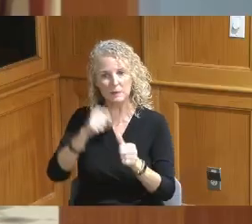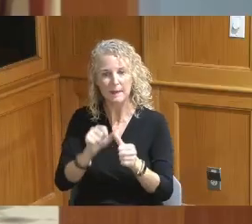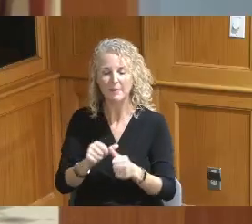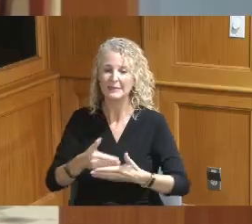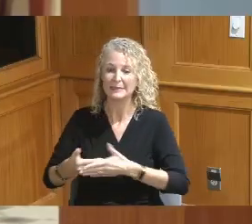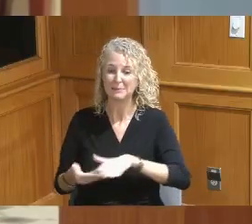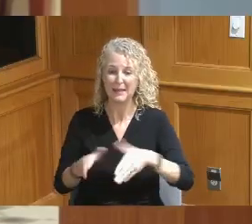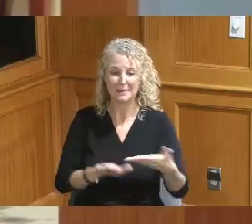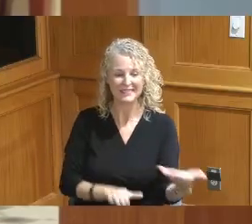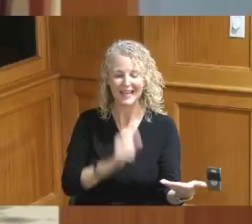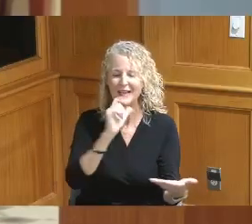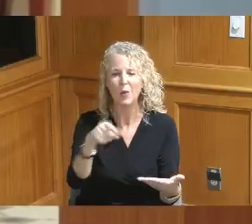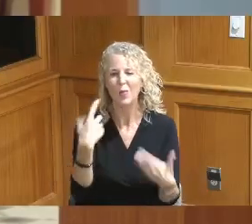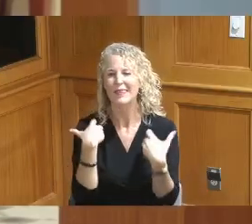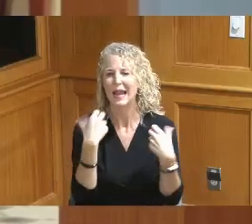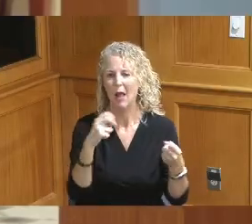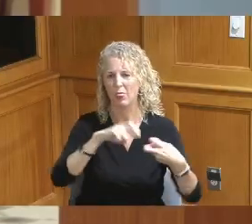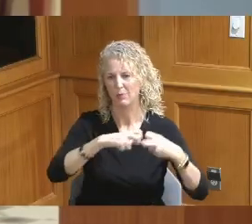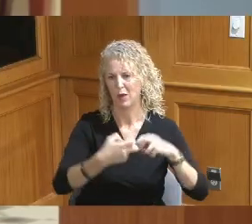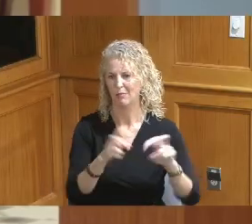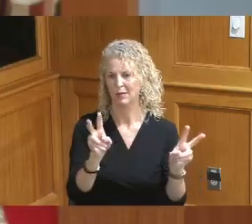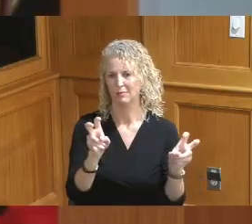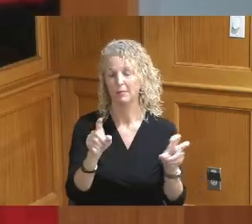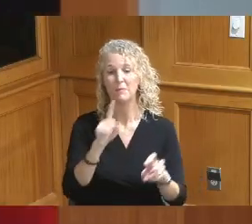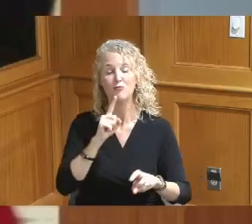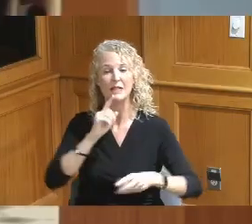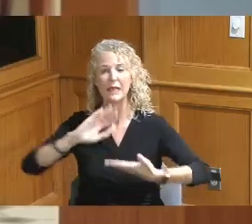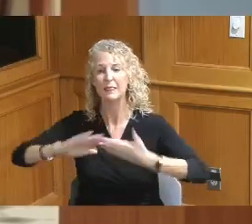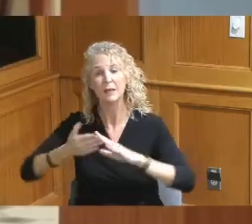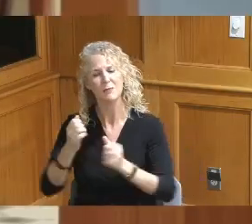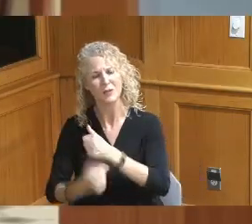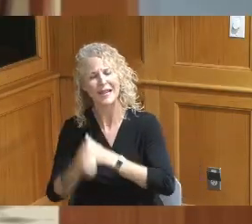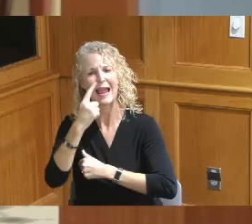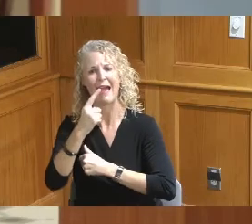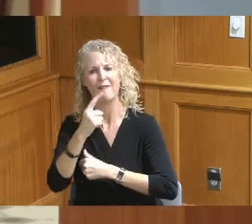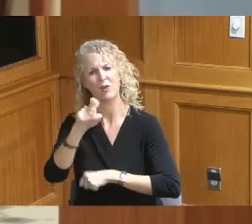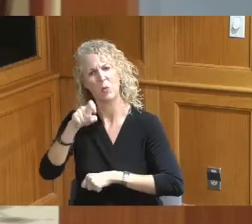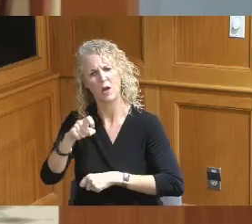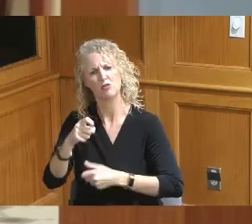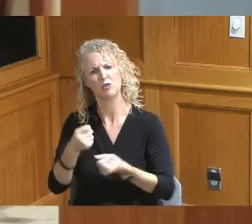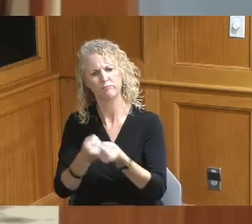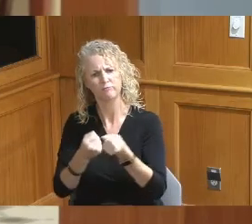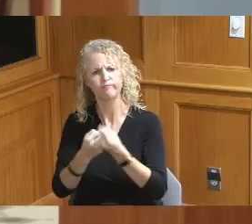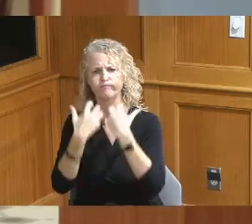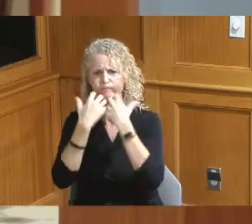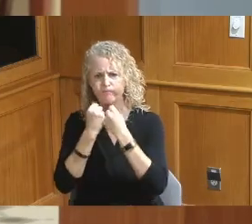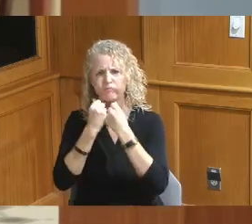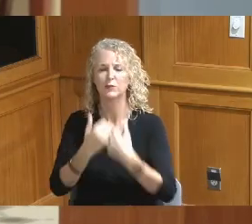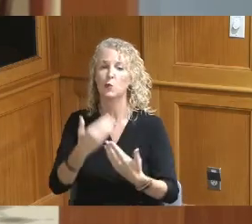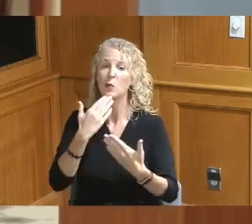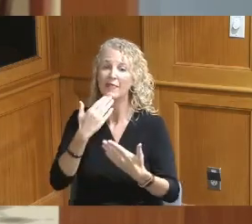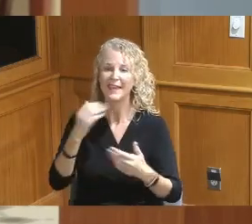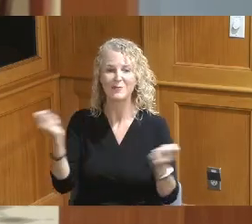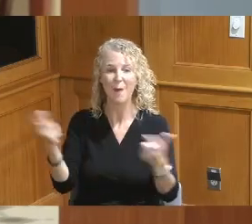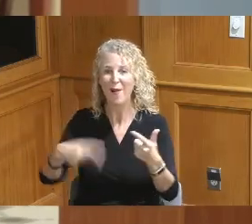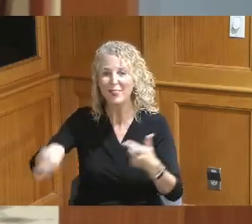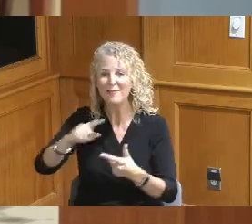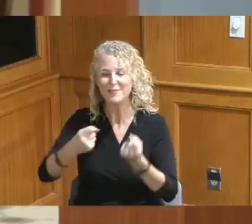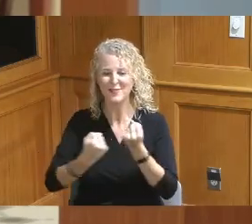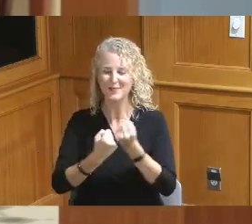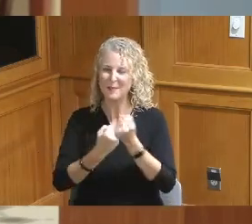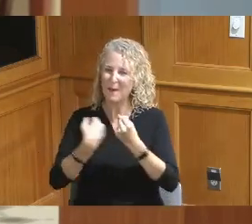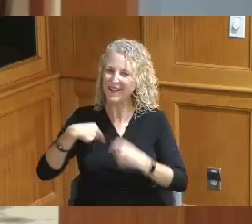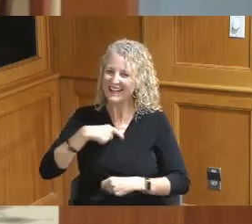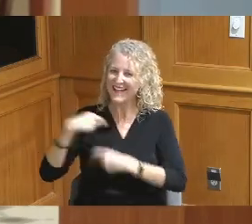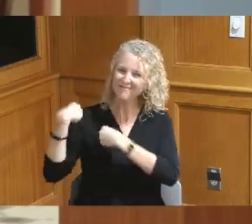mortality is not just a health issue, but it is a community-wide responsibility. So thank you again to everyone for standing with us.